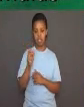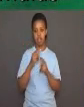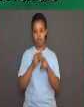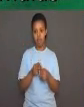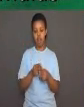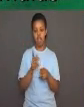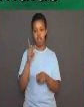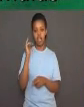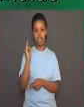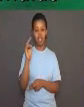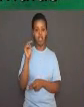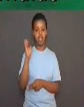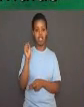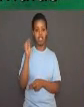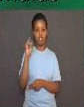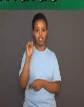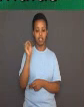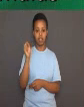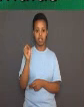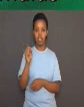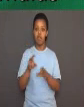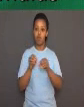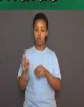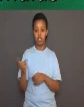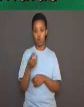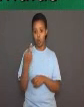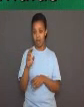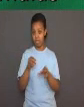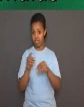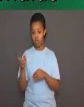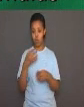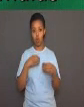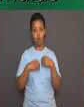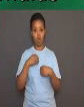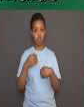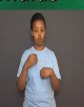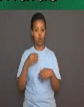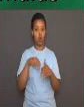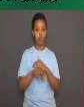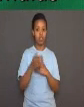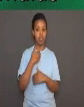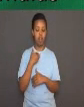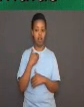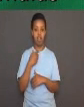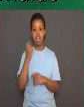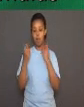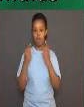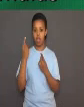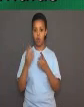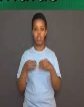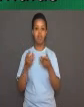Kinesis, like taxis, is a movement or activity of an organism in response to stimulus.